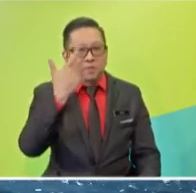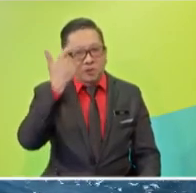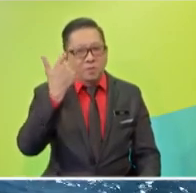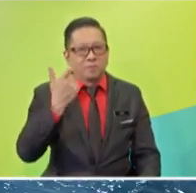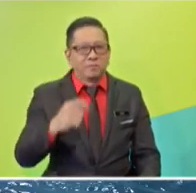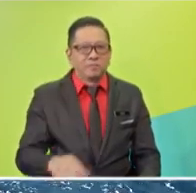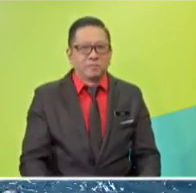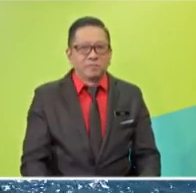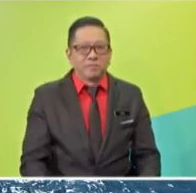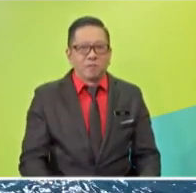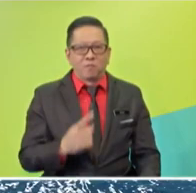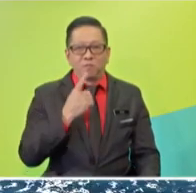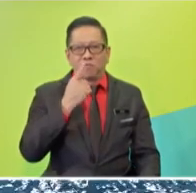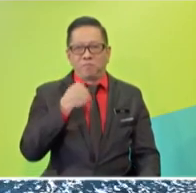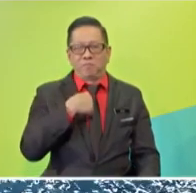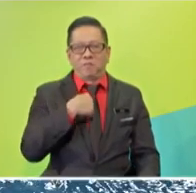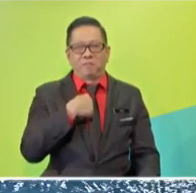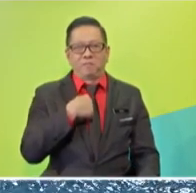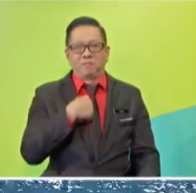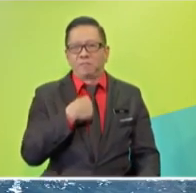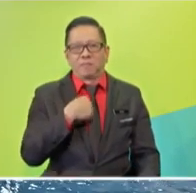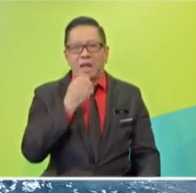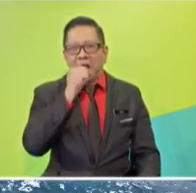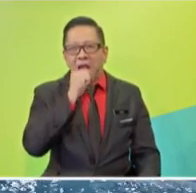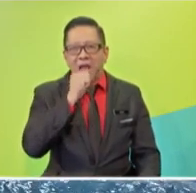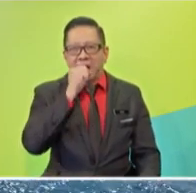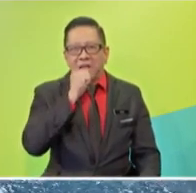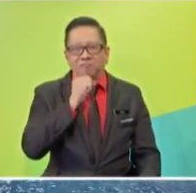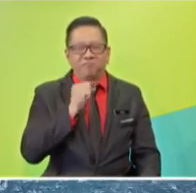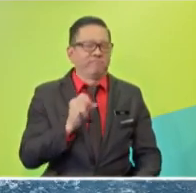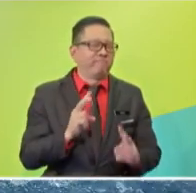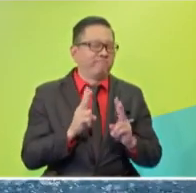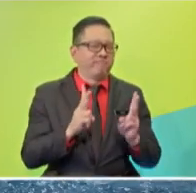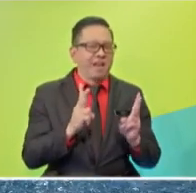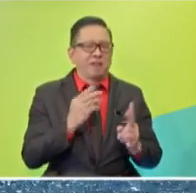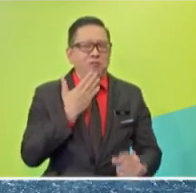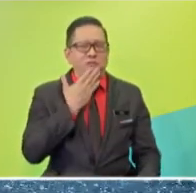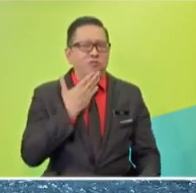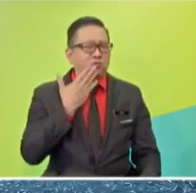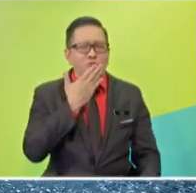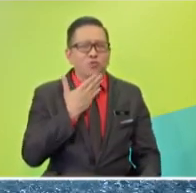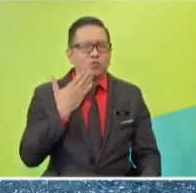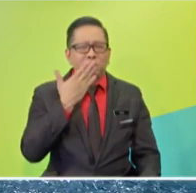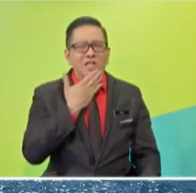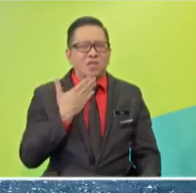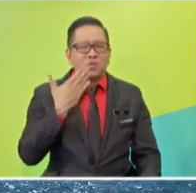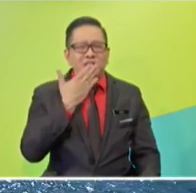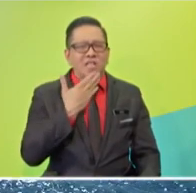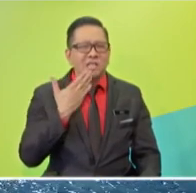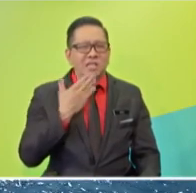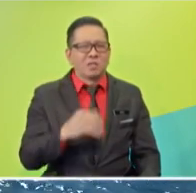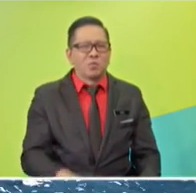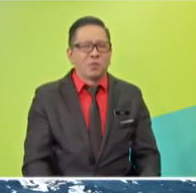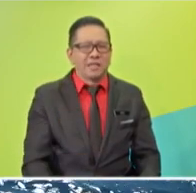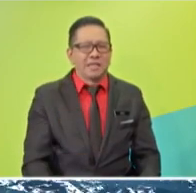Because for me, ice cream are too sweet. Ice cream taste? Too sweet.